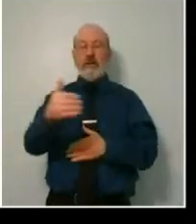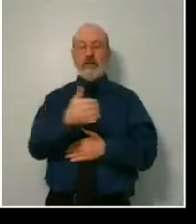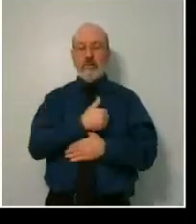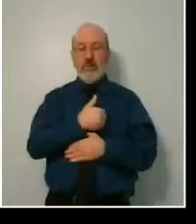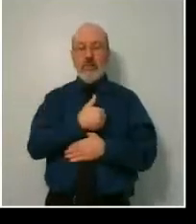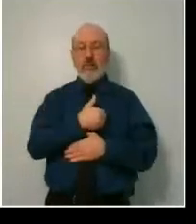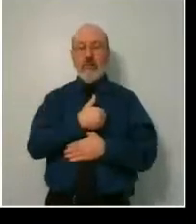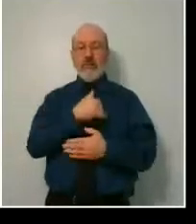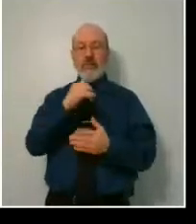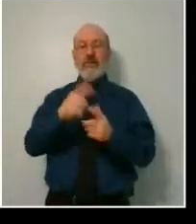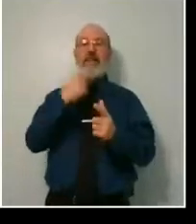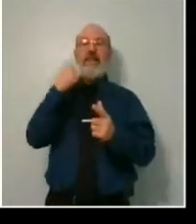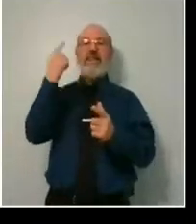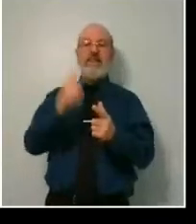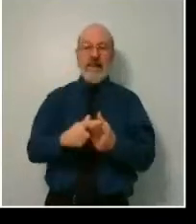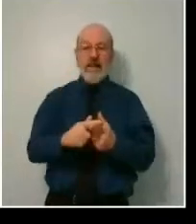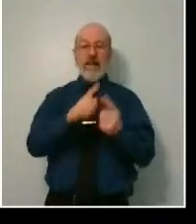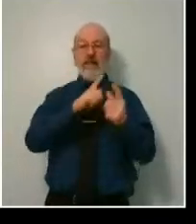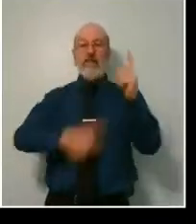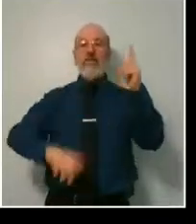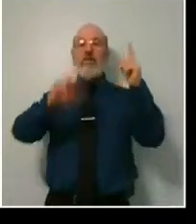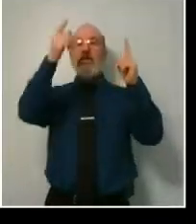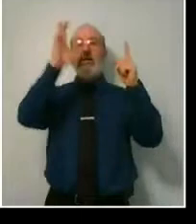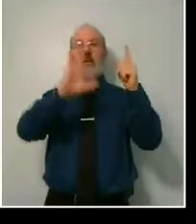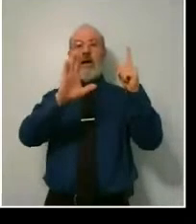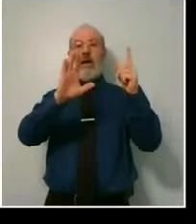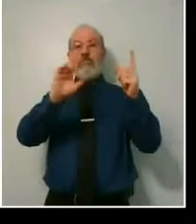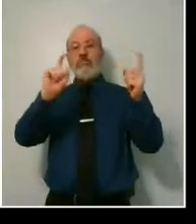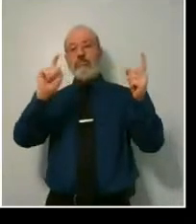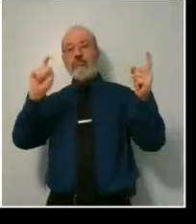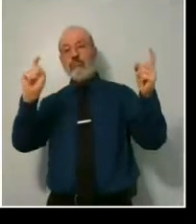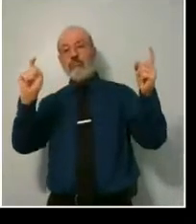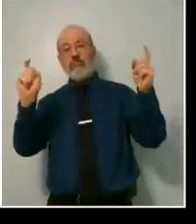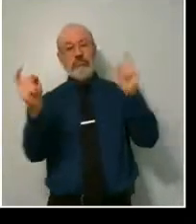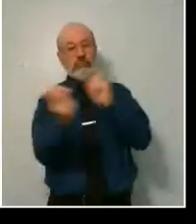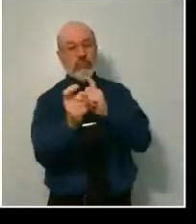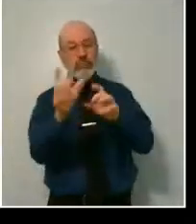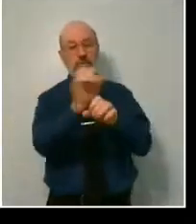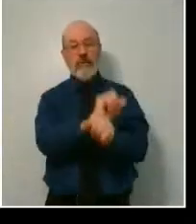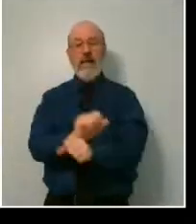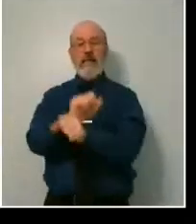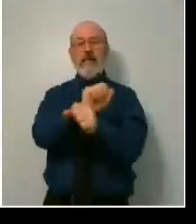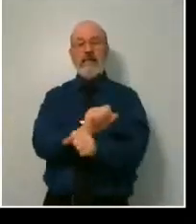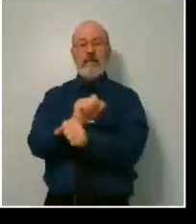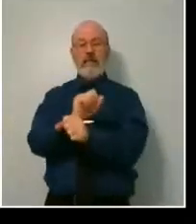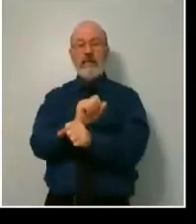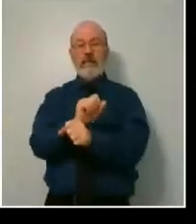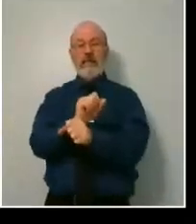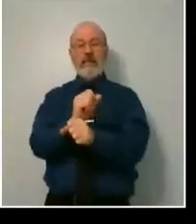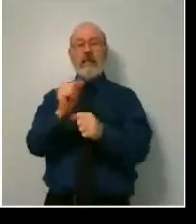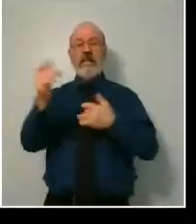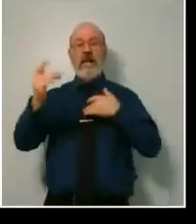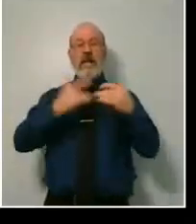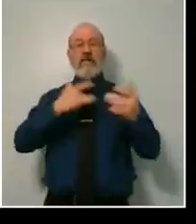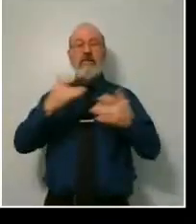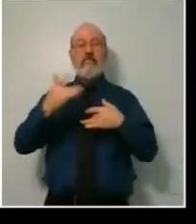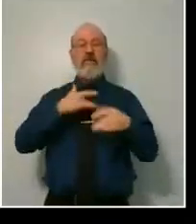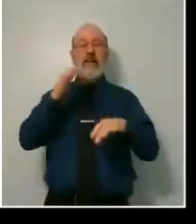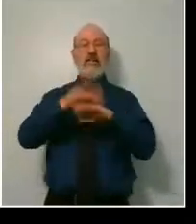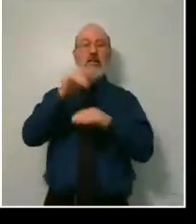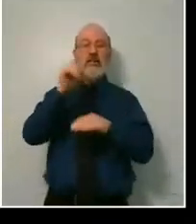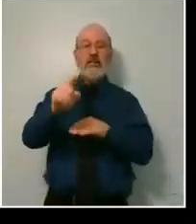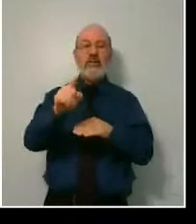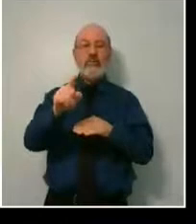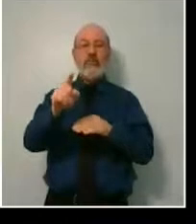then the Lord thy God will turn thy captivity and have compassion upon thee, and will